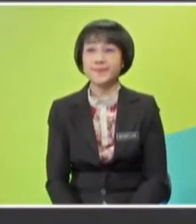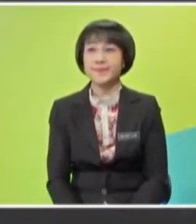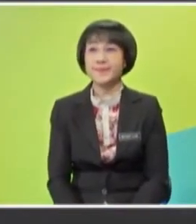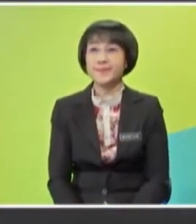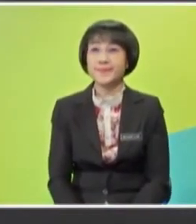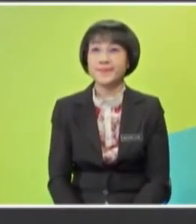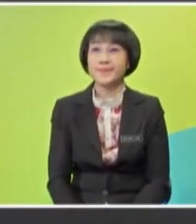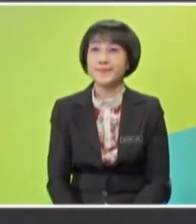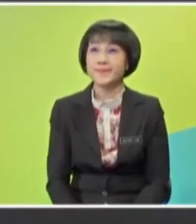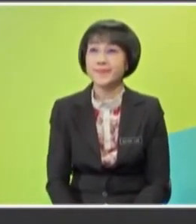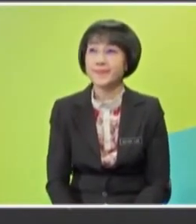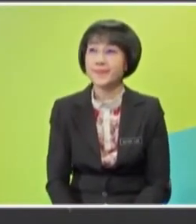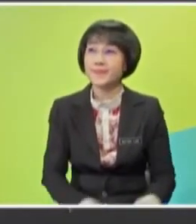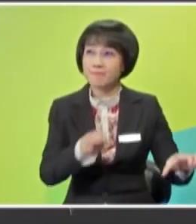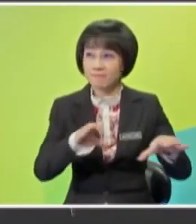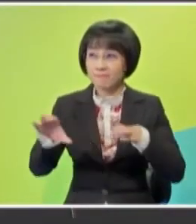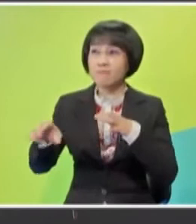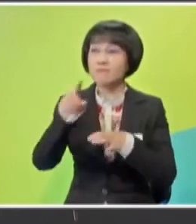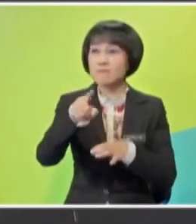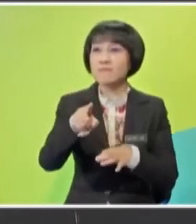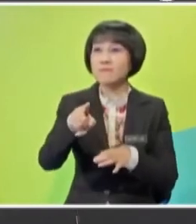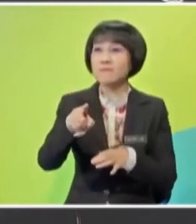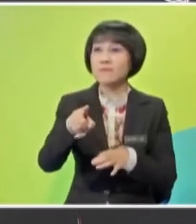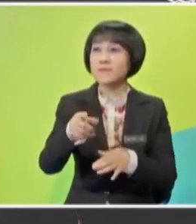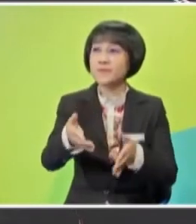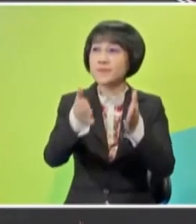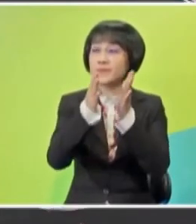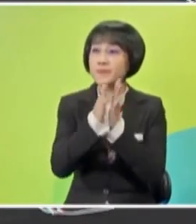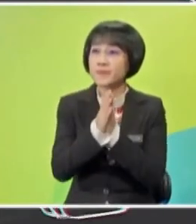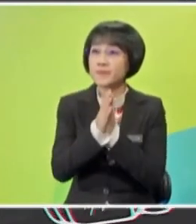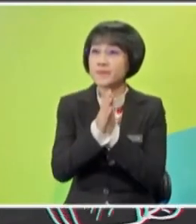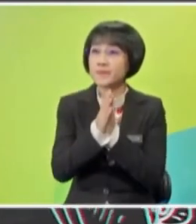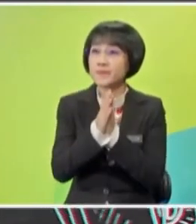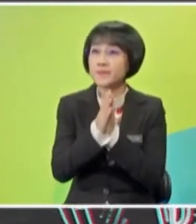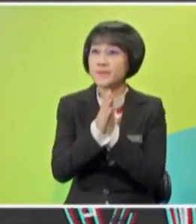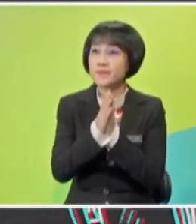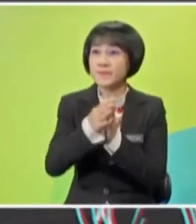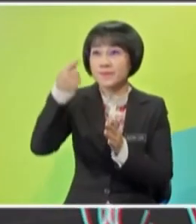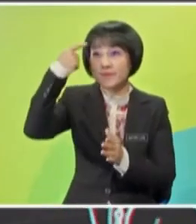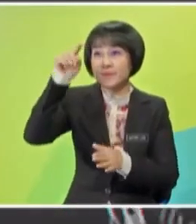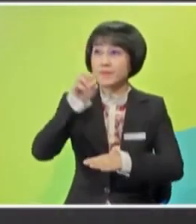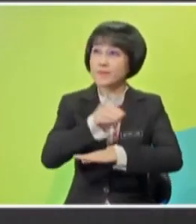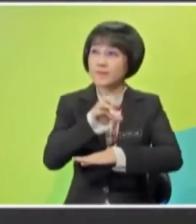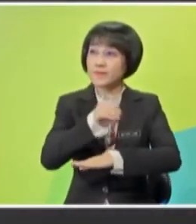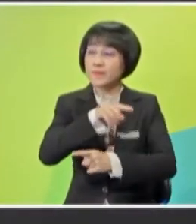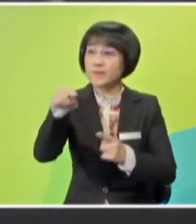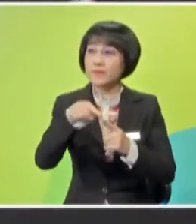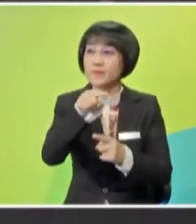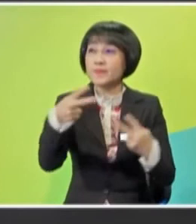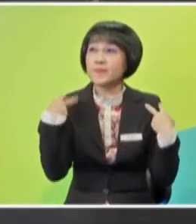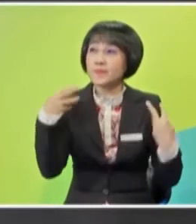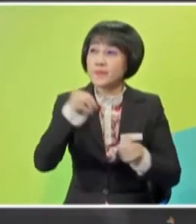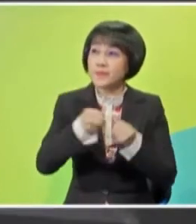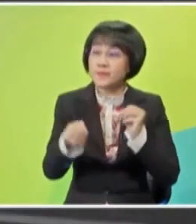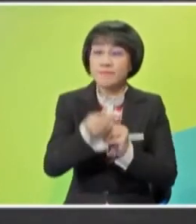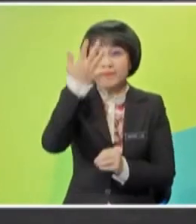Do you ask for advice when? Do you ask for advice when you have problem?